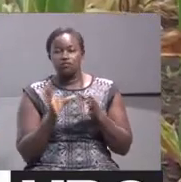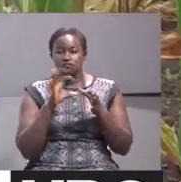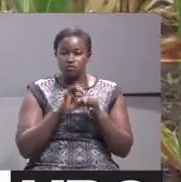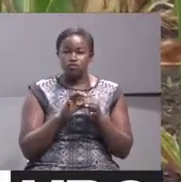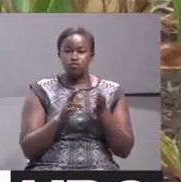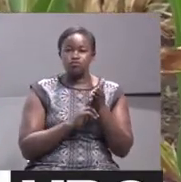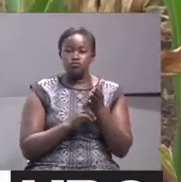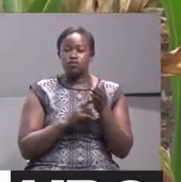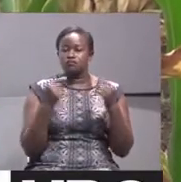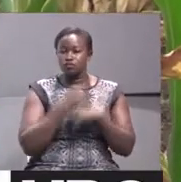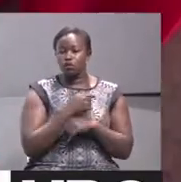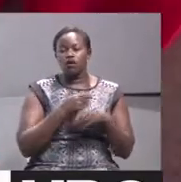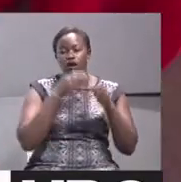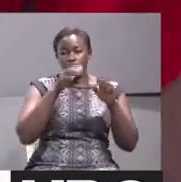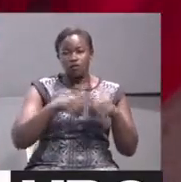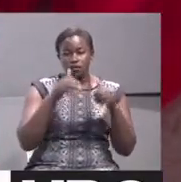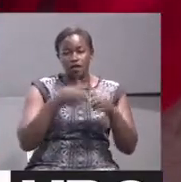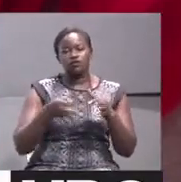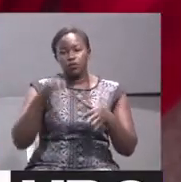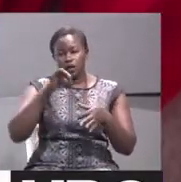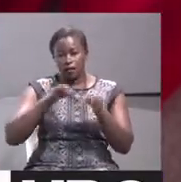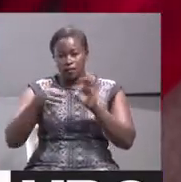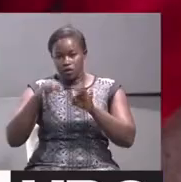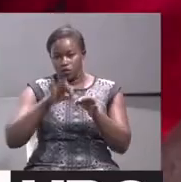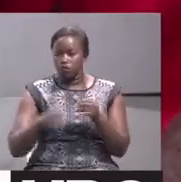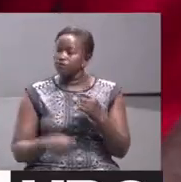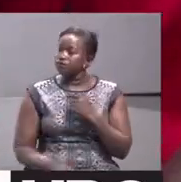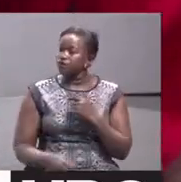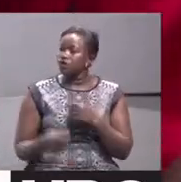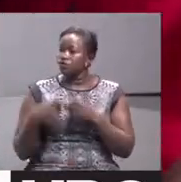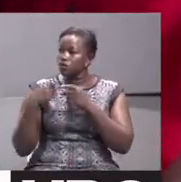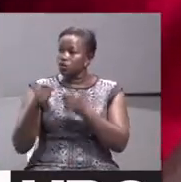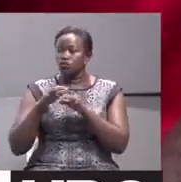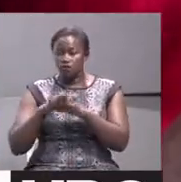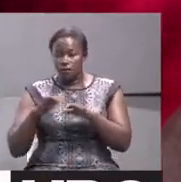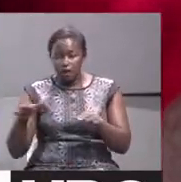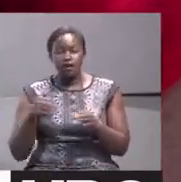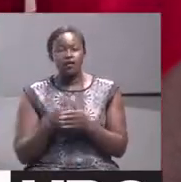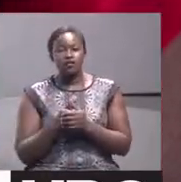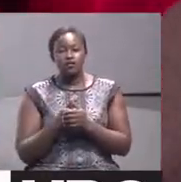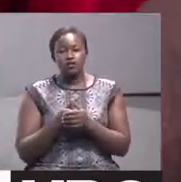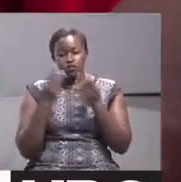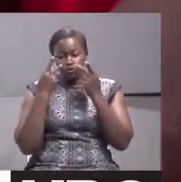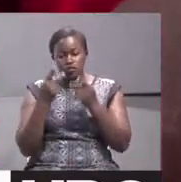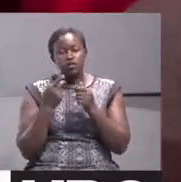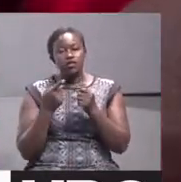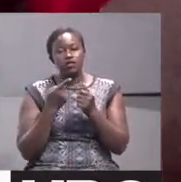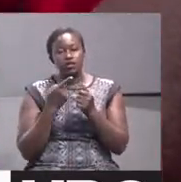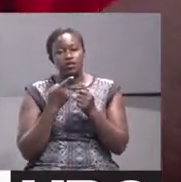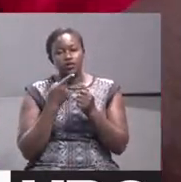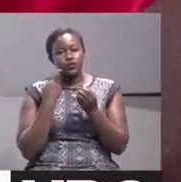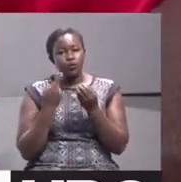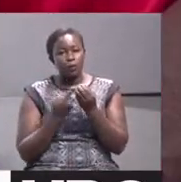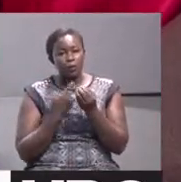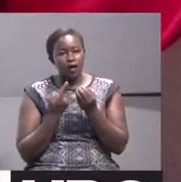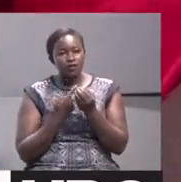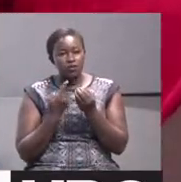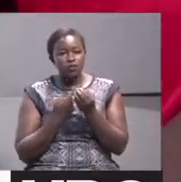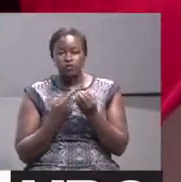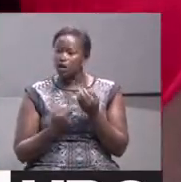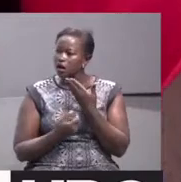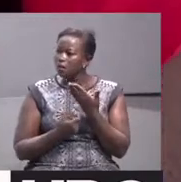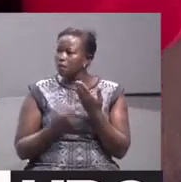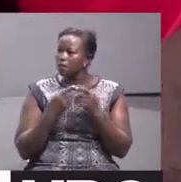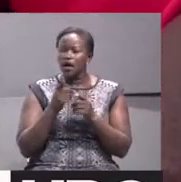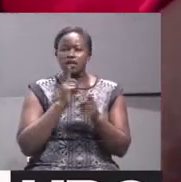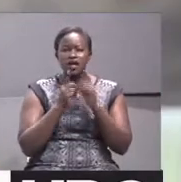misuse of agricultural chemicals. You go to a store in the market, you find tomatoes which are with white color.